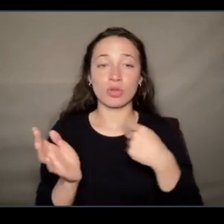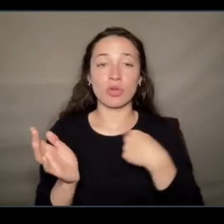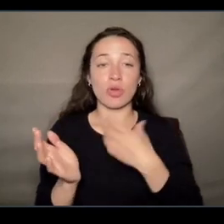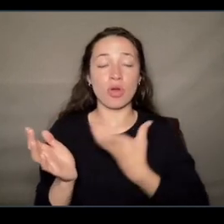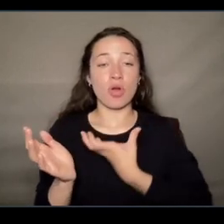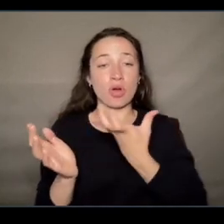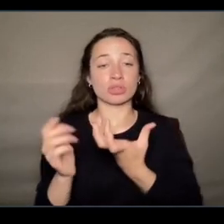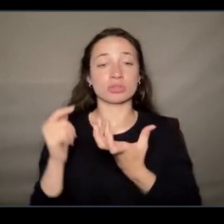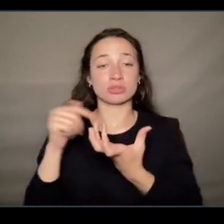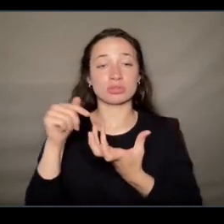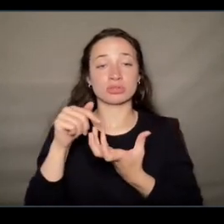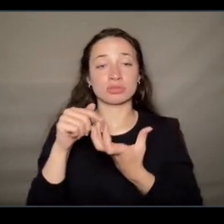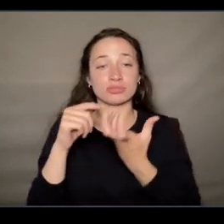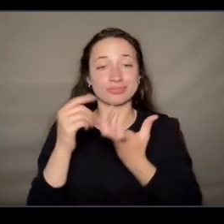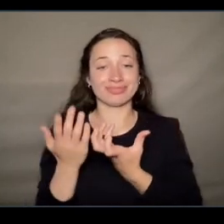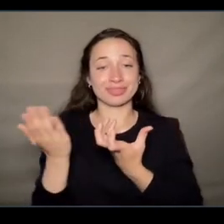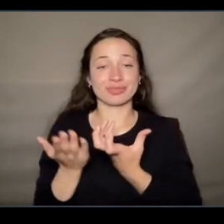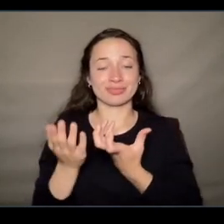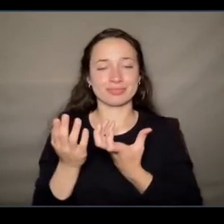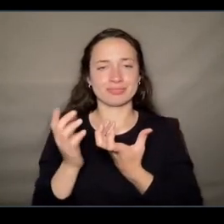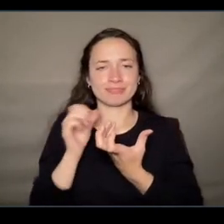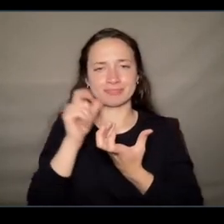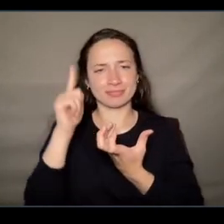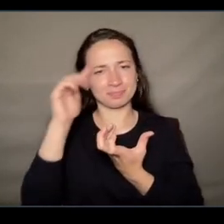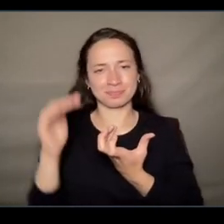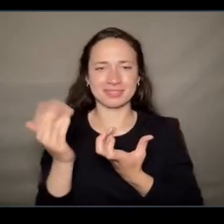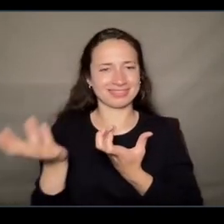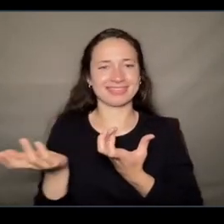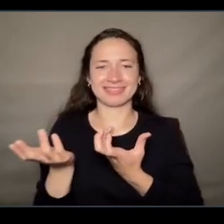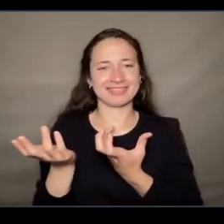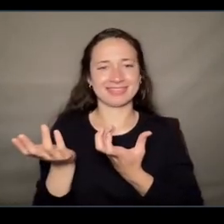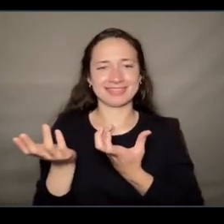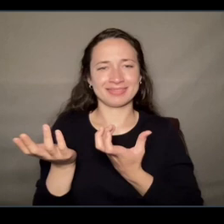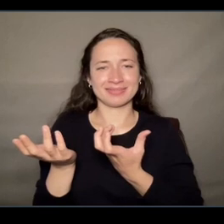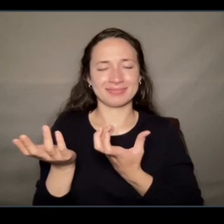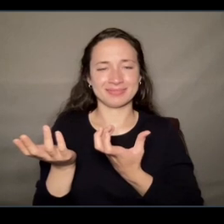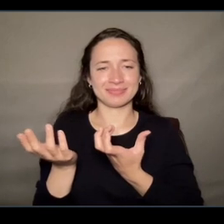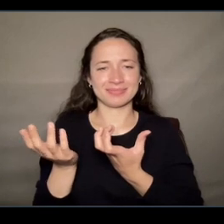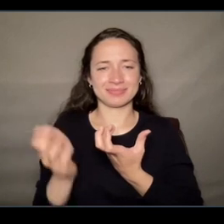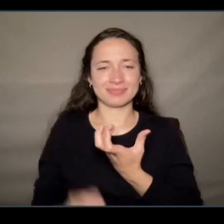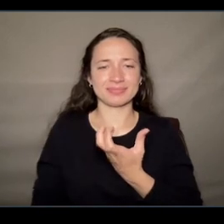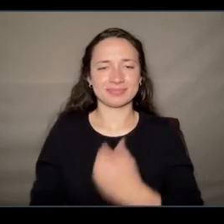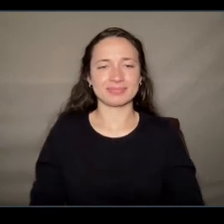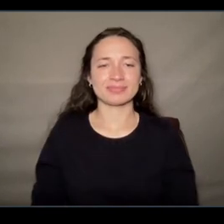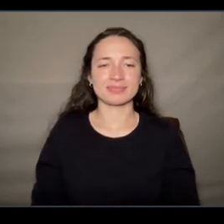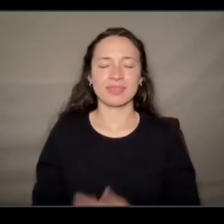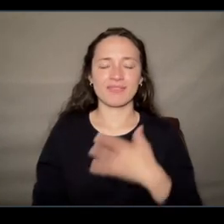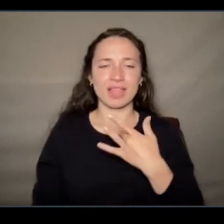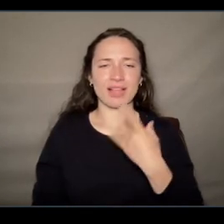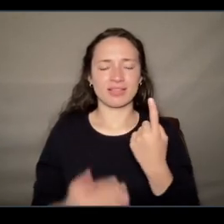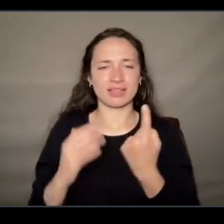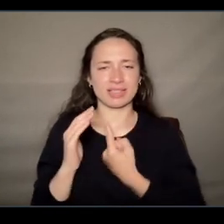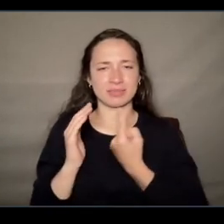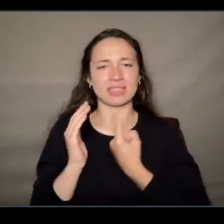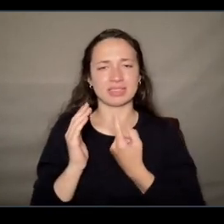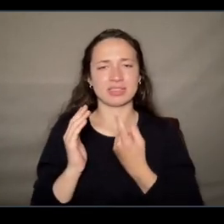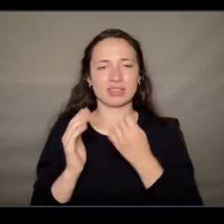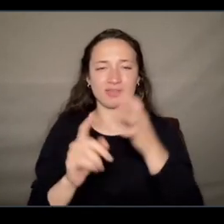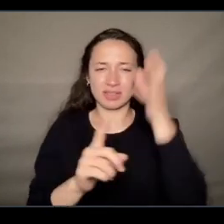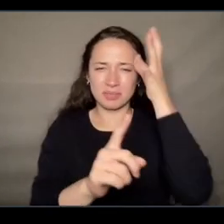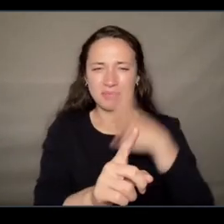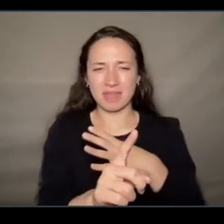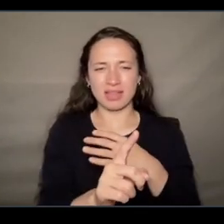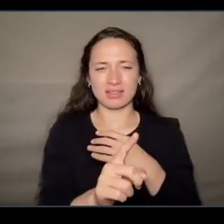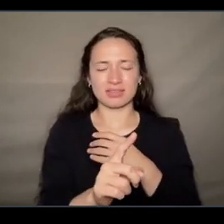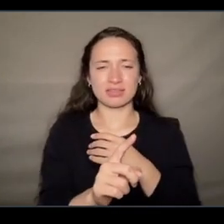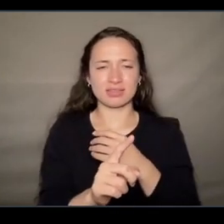where our heart is anchored is unexpected. And I just felt the intimacy of the